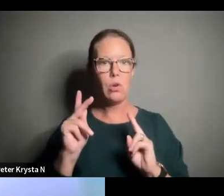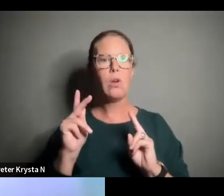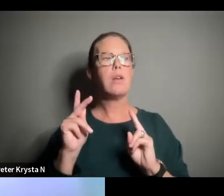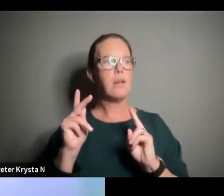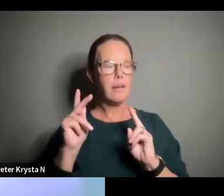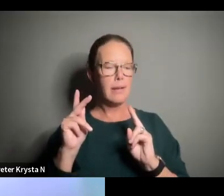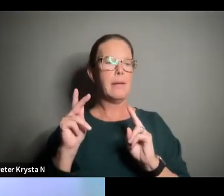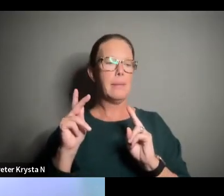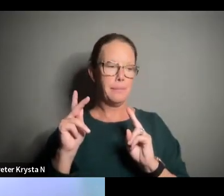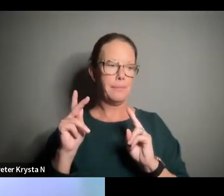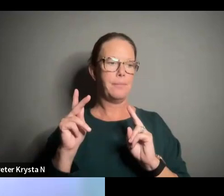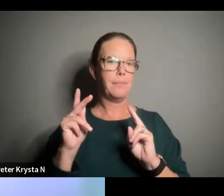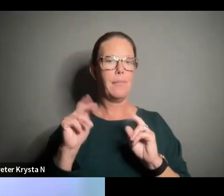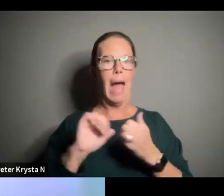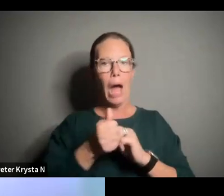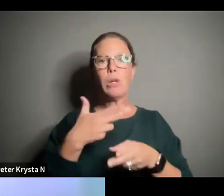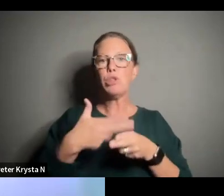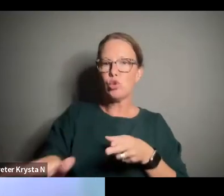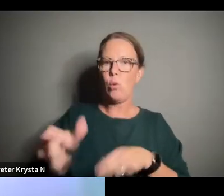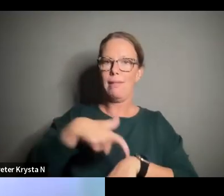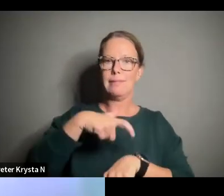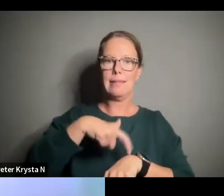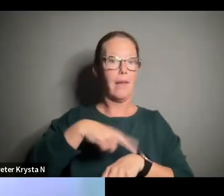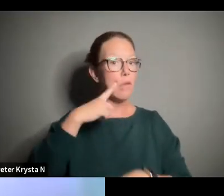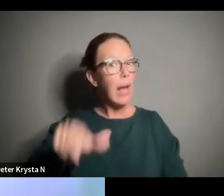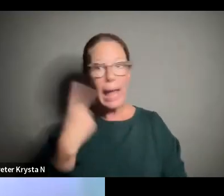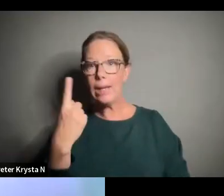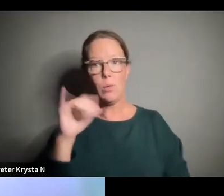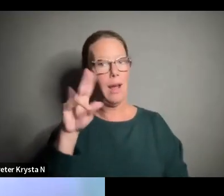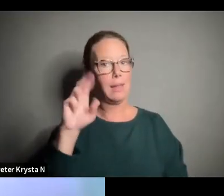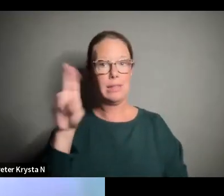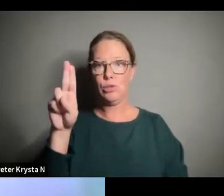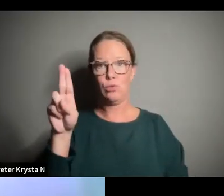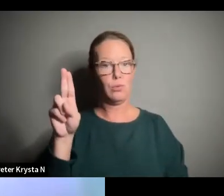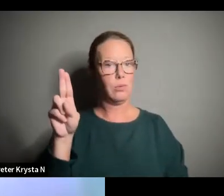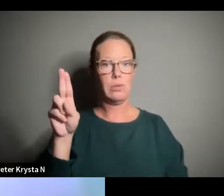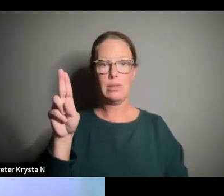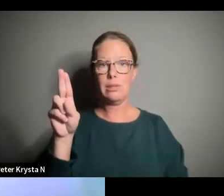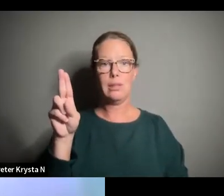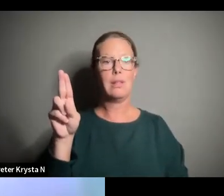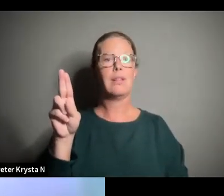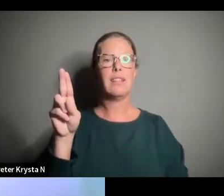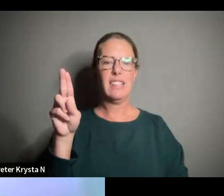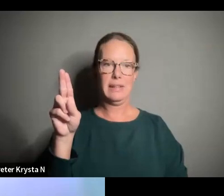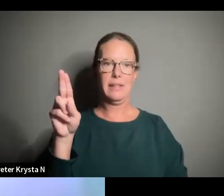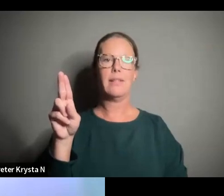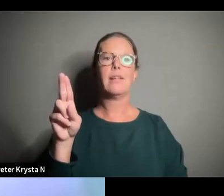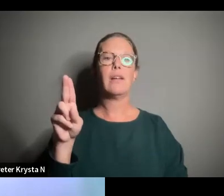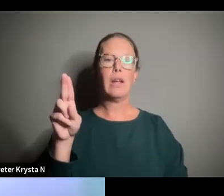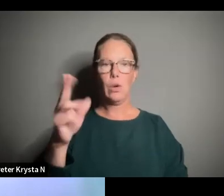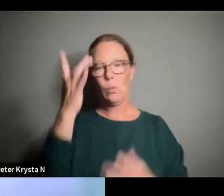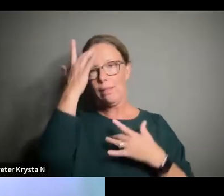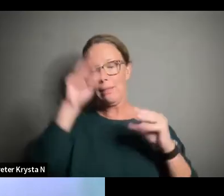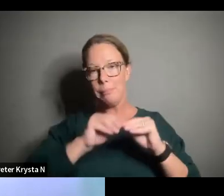at how can we shorten that time for anybody in our ICUs. I think we all realize that, with the